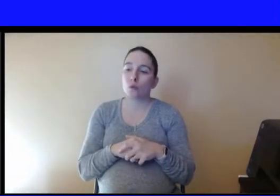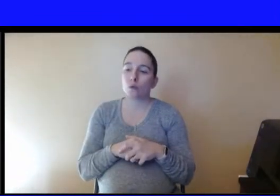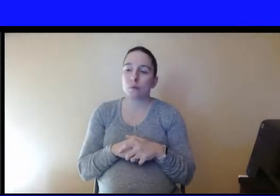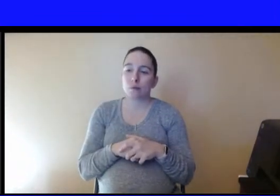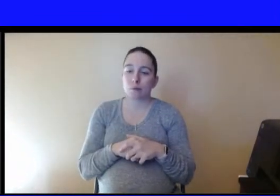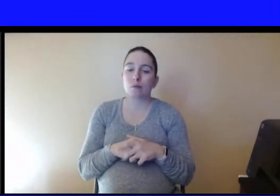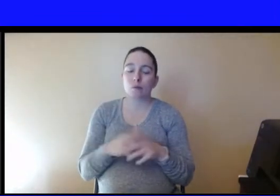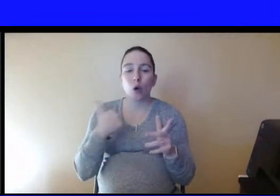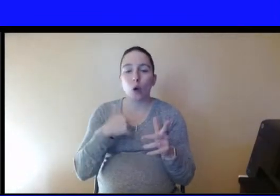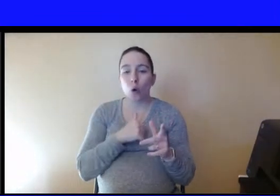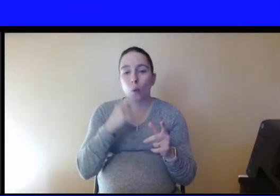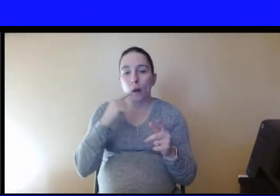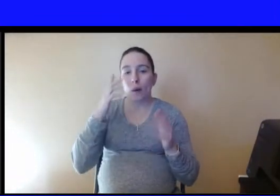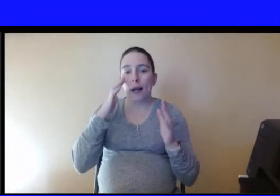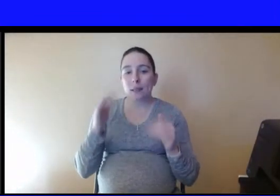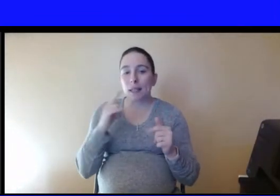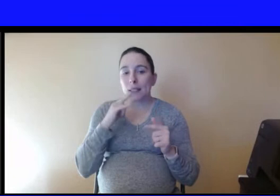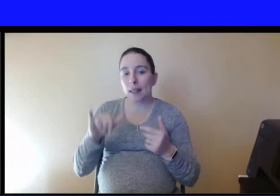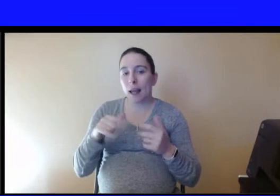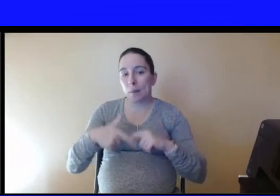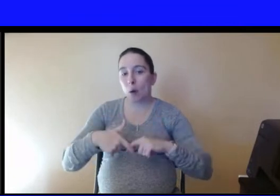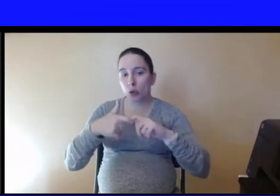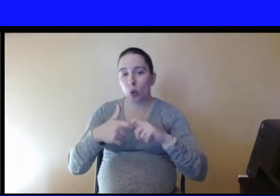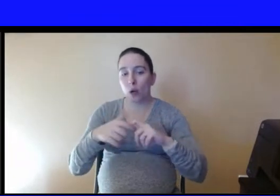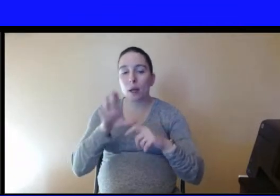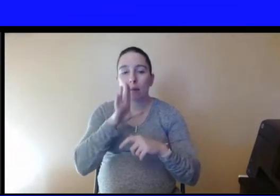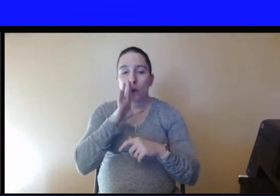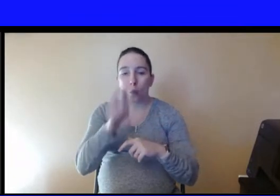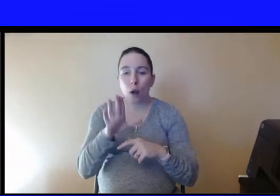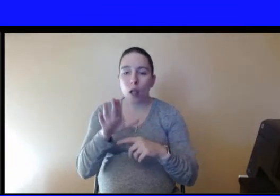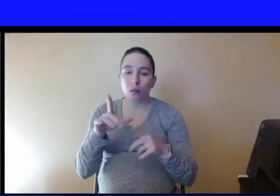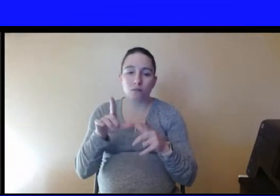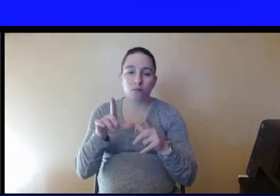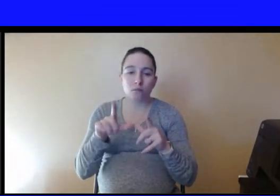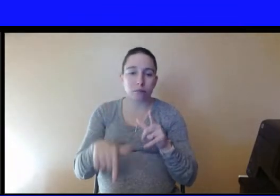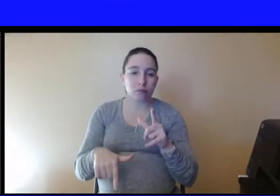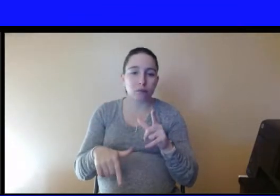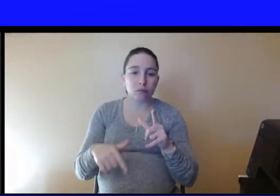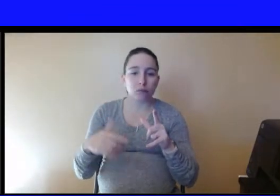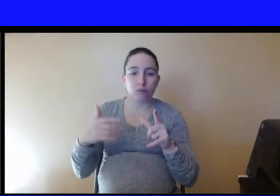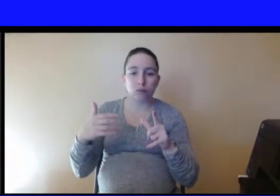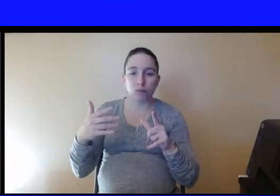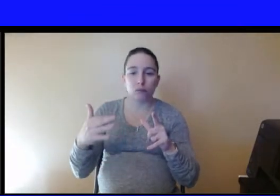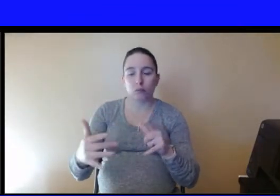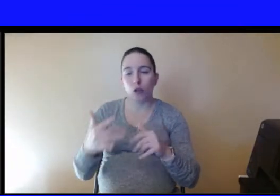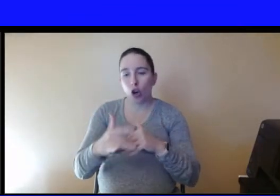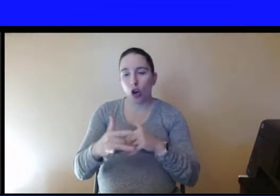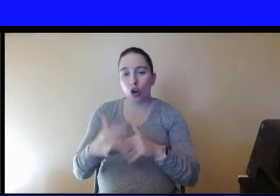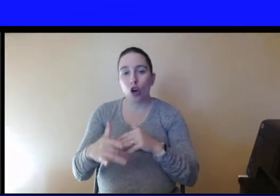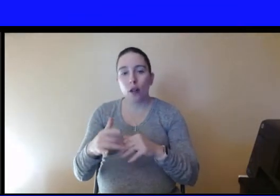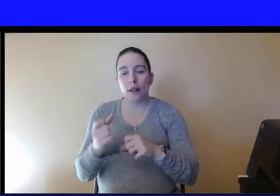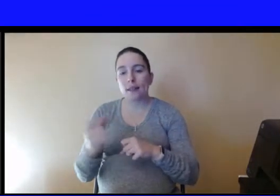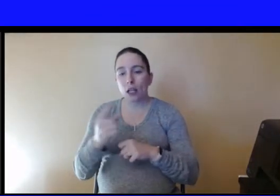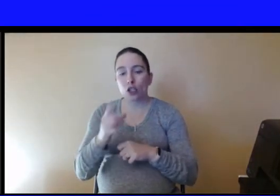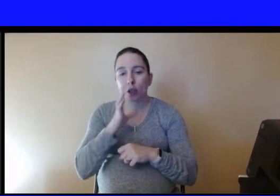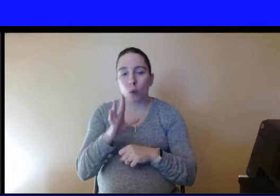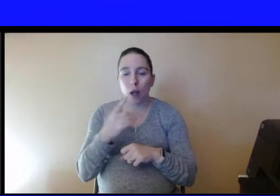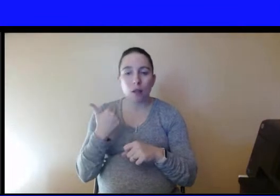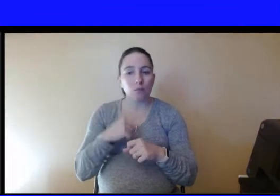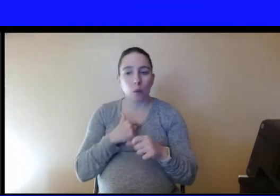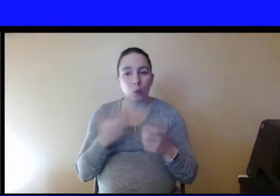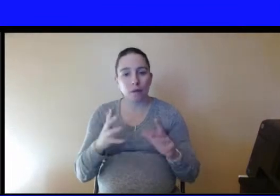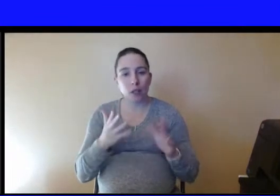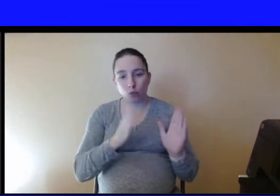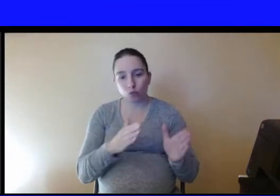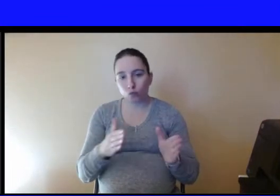commercial population has been charged with significant out-of-pocket expenses, even